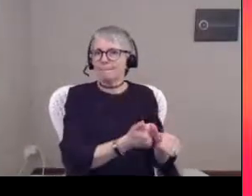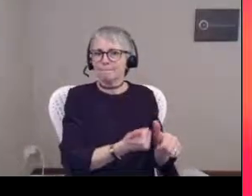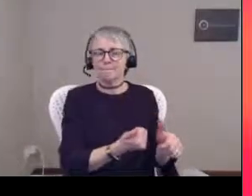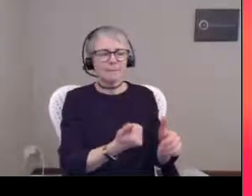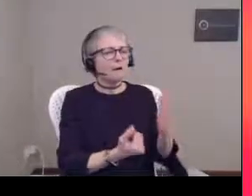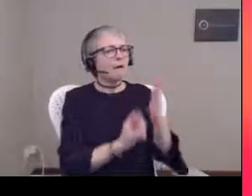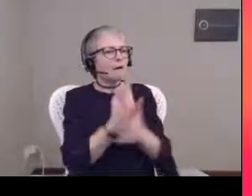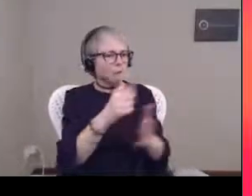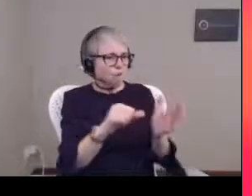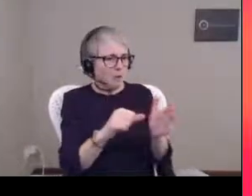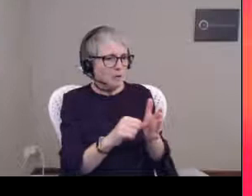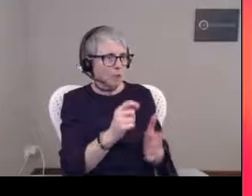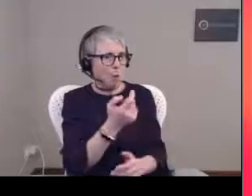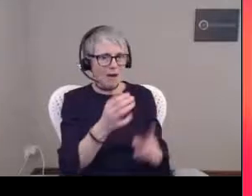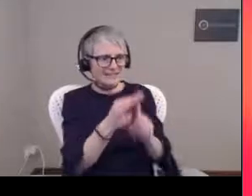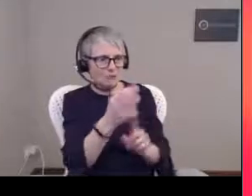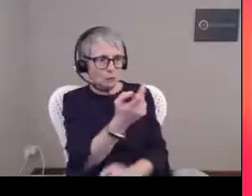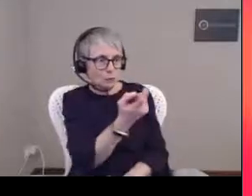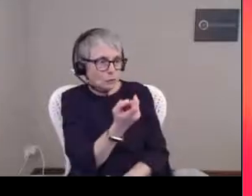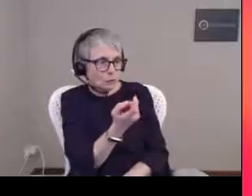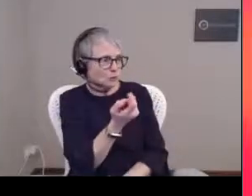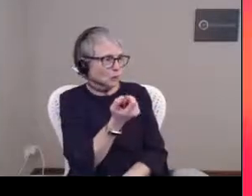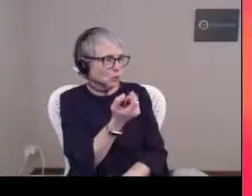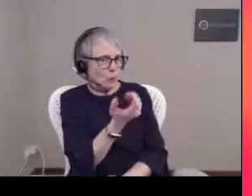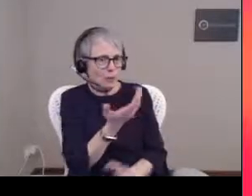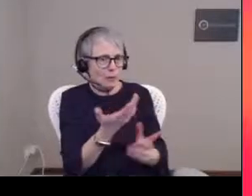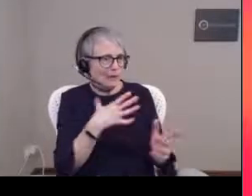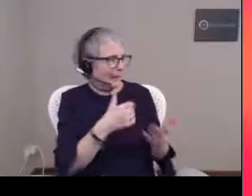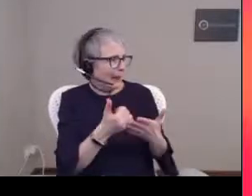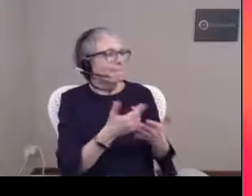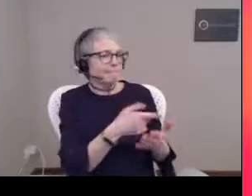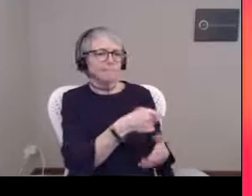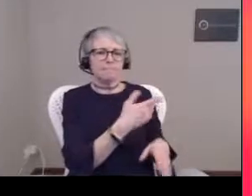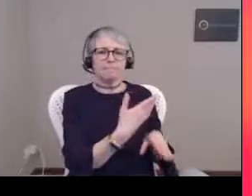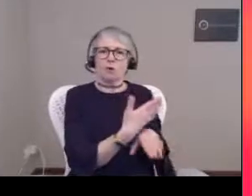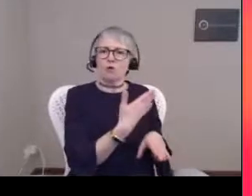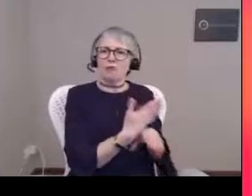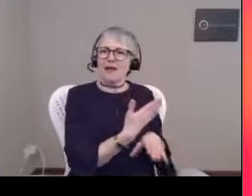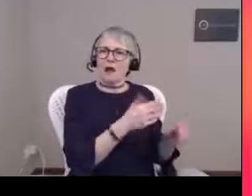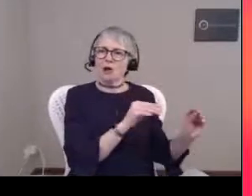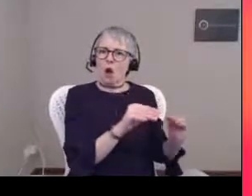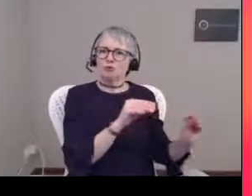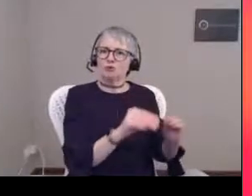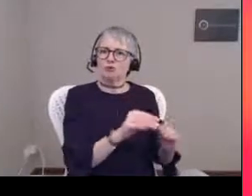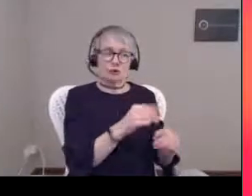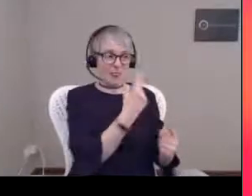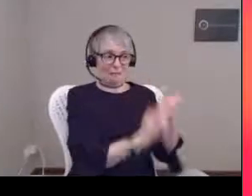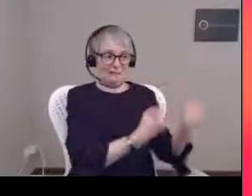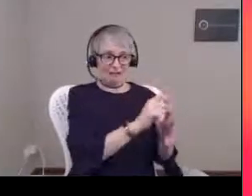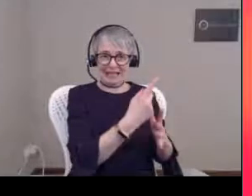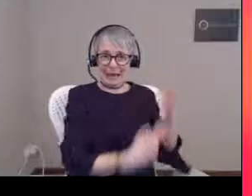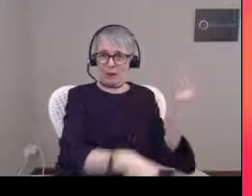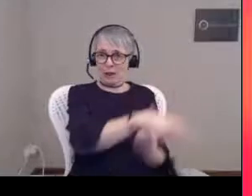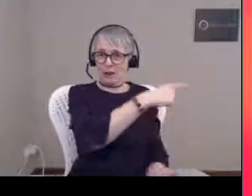one coming up that you want some support with. So our careers coaches, who are all disabled people themselves,